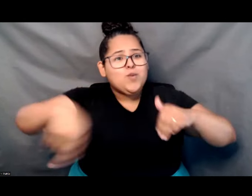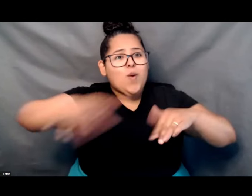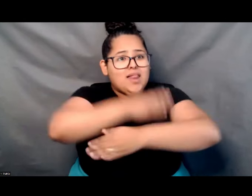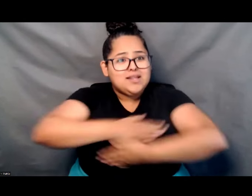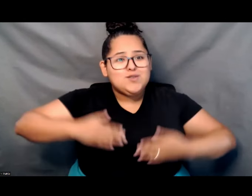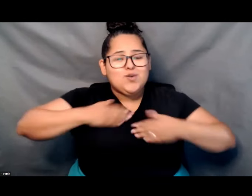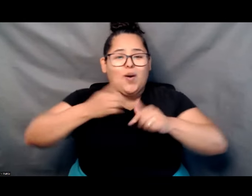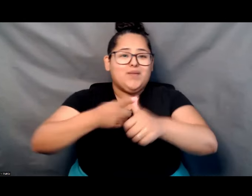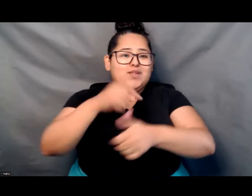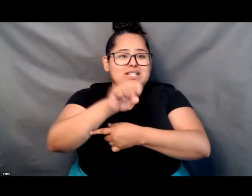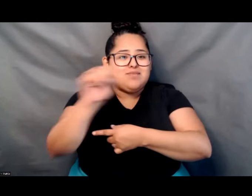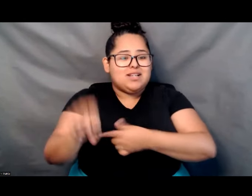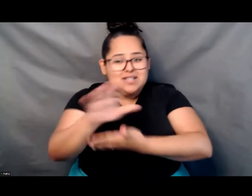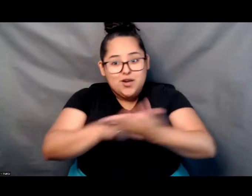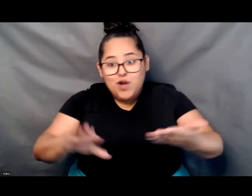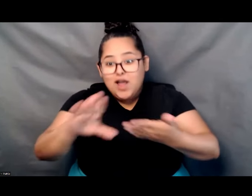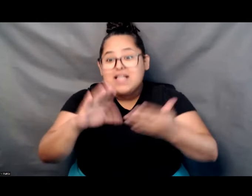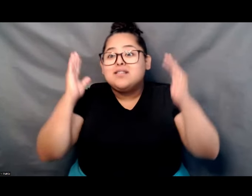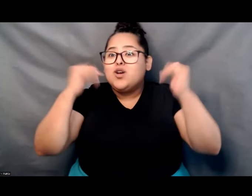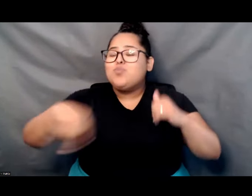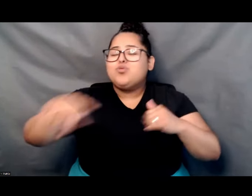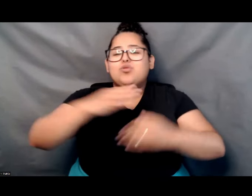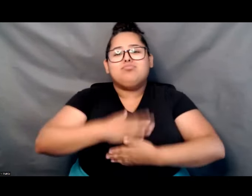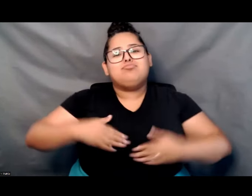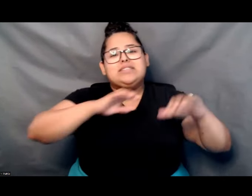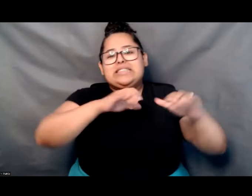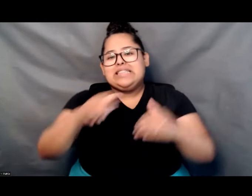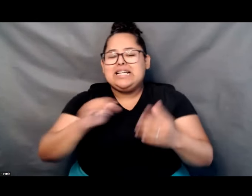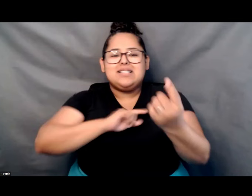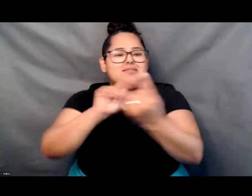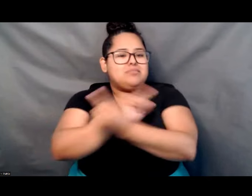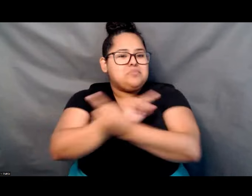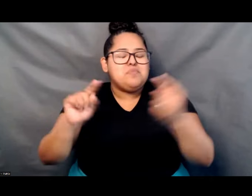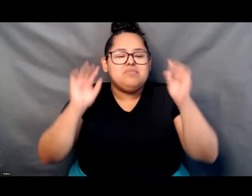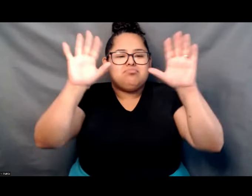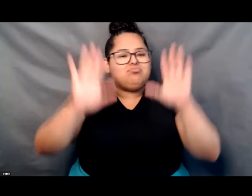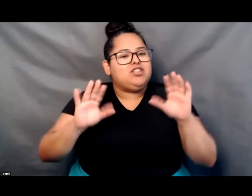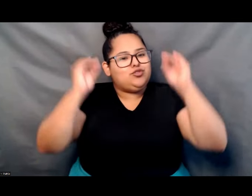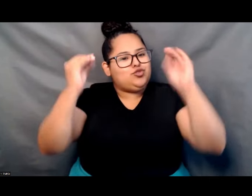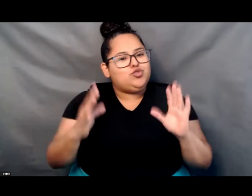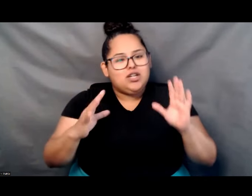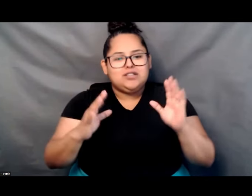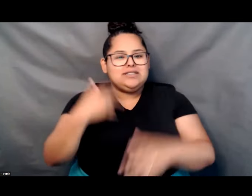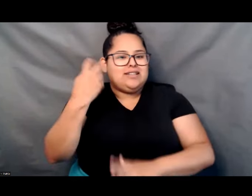able to have lots of great classes, meet great instructors, and meet some new friends and get involved on campus.